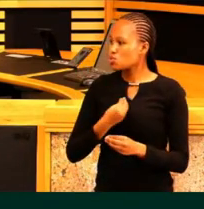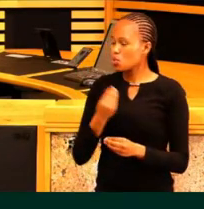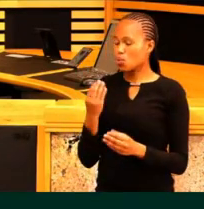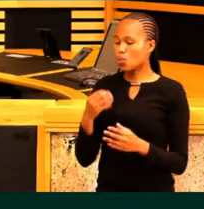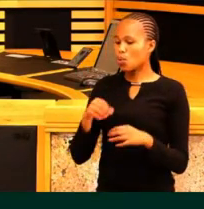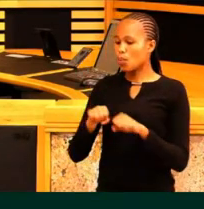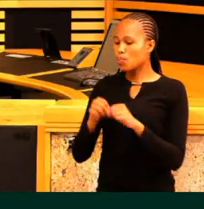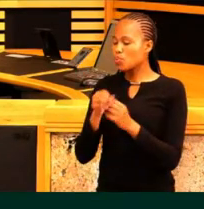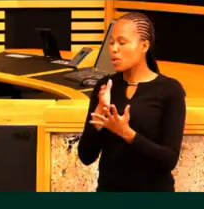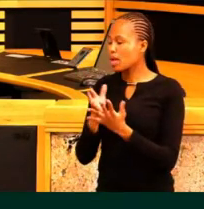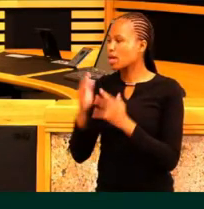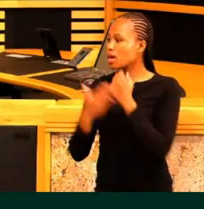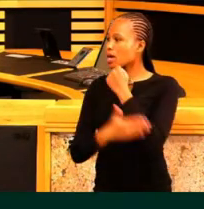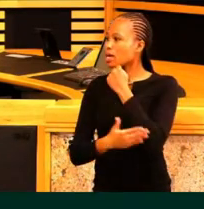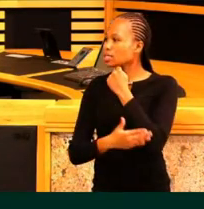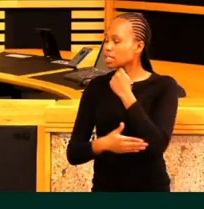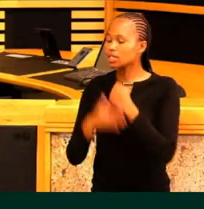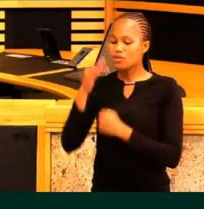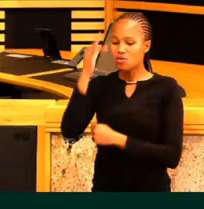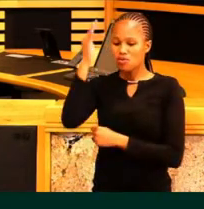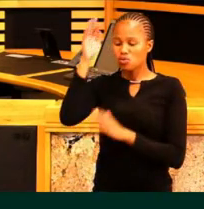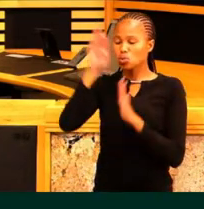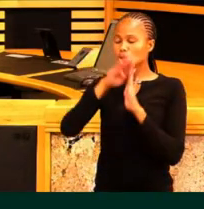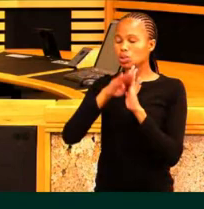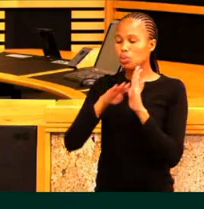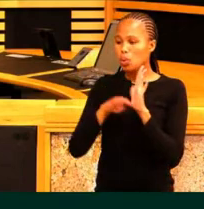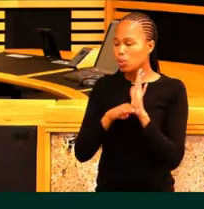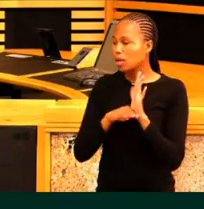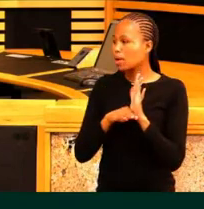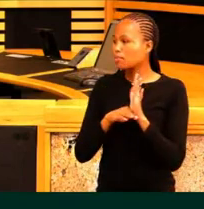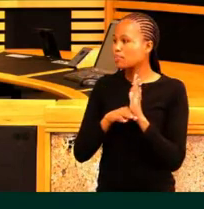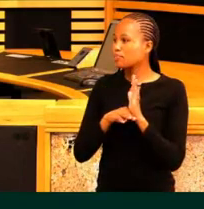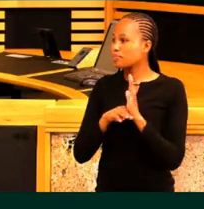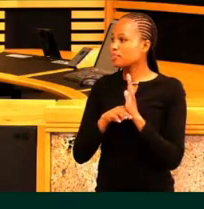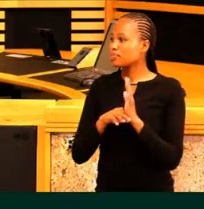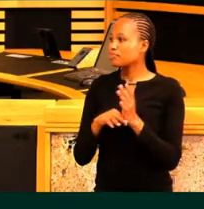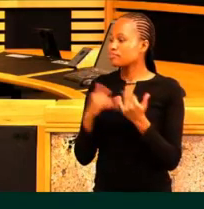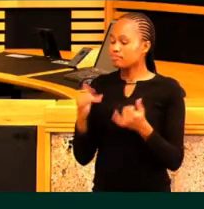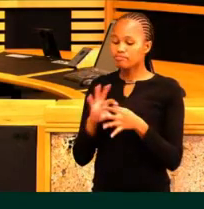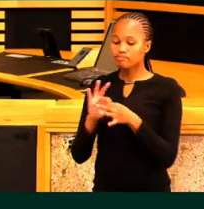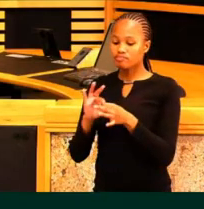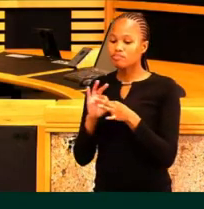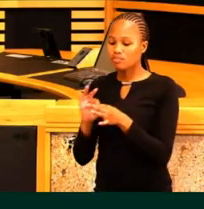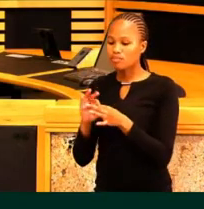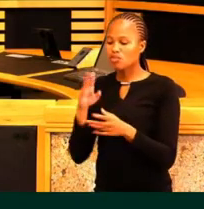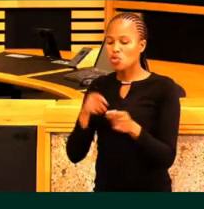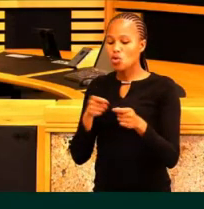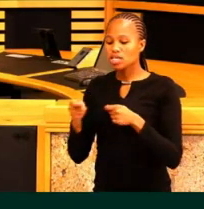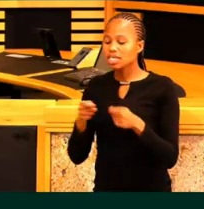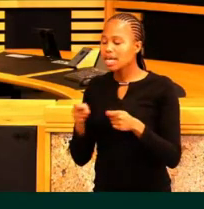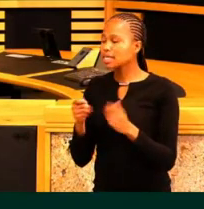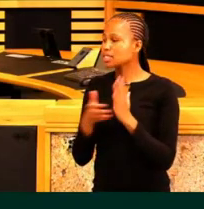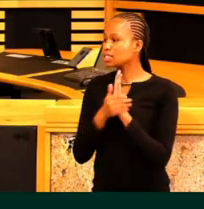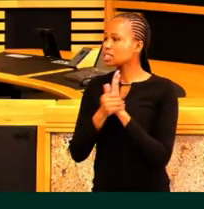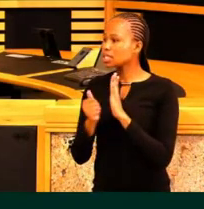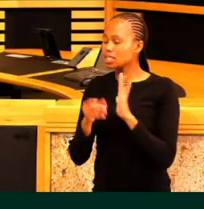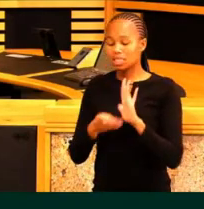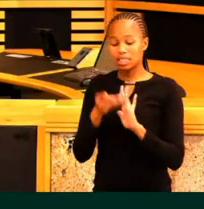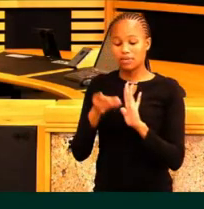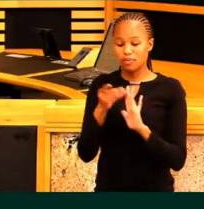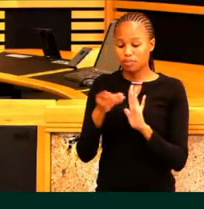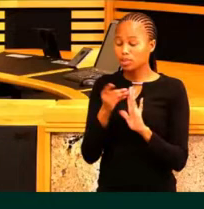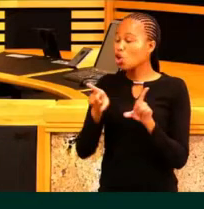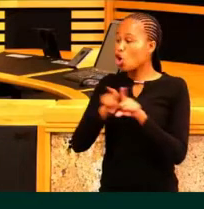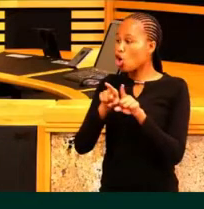find an expression in the future programs of brics countries particularly in relation to trade education skills development and